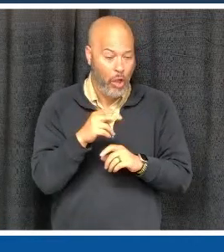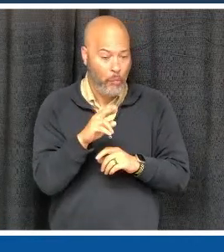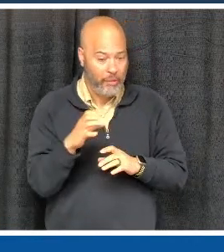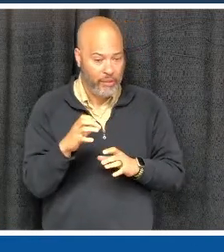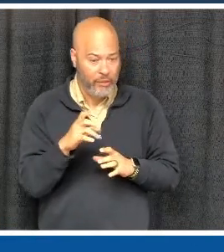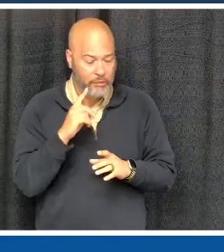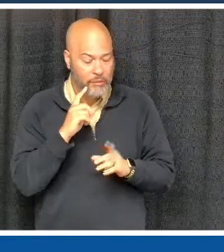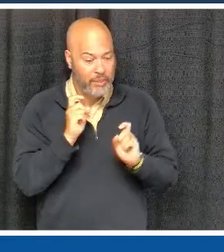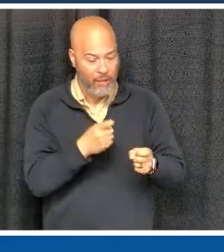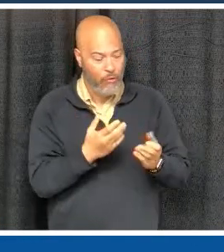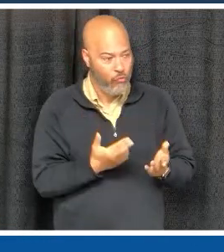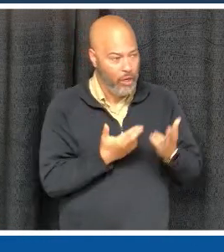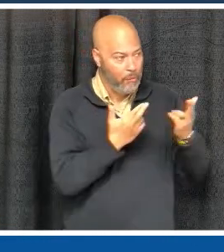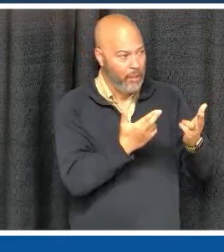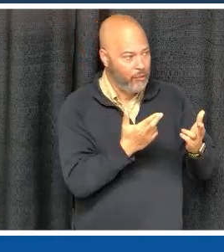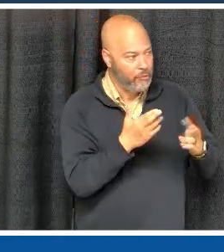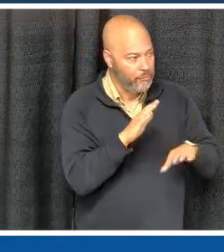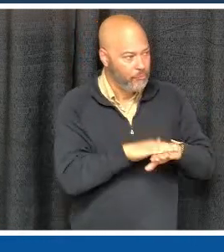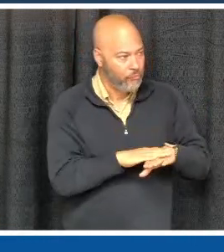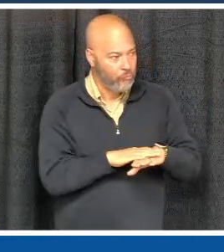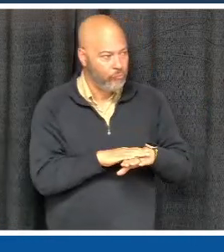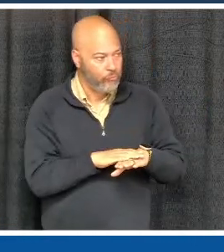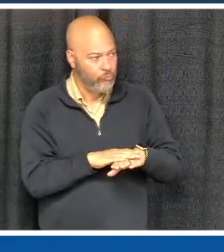give recommendations on the